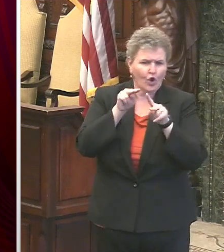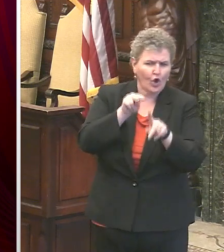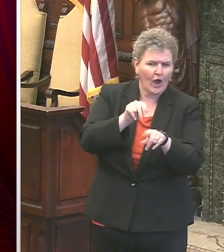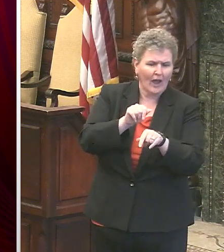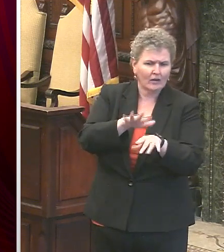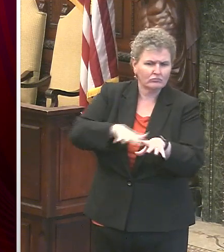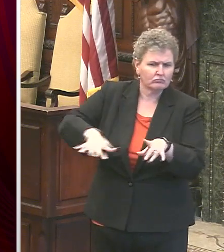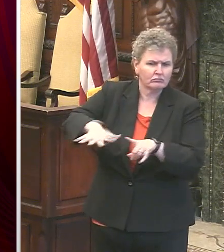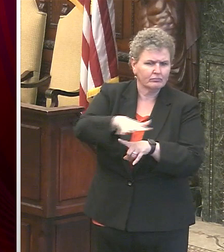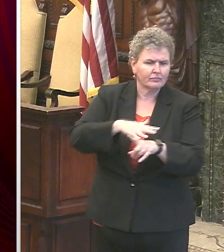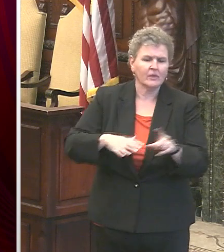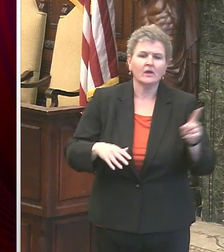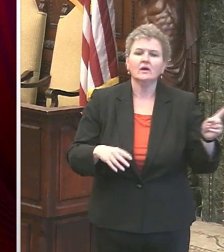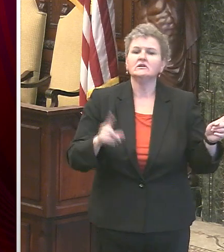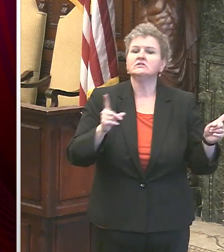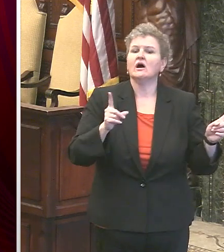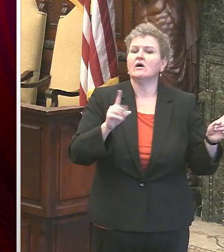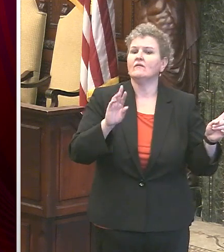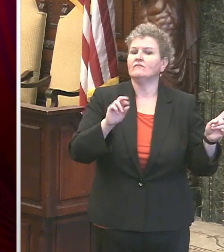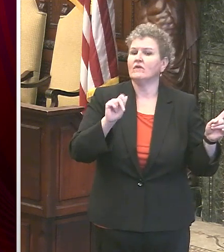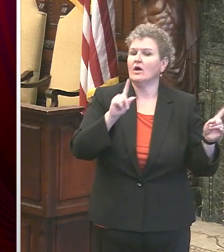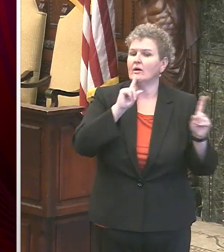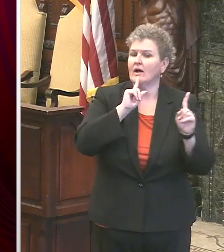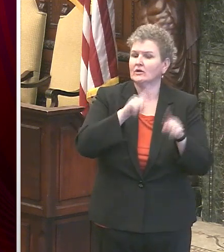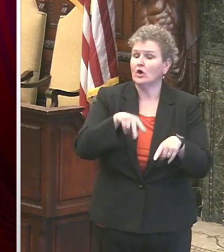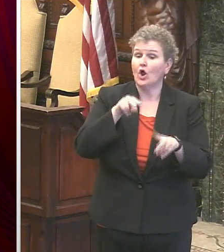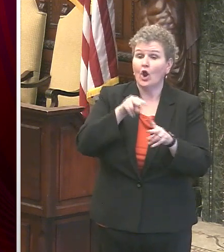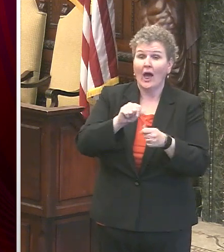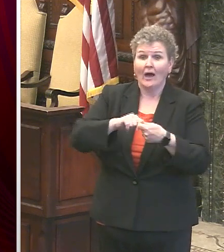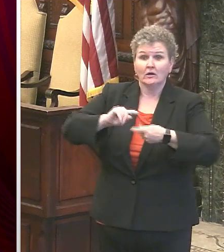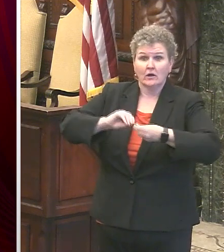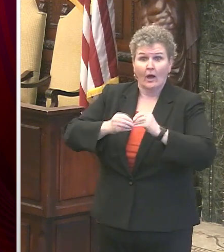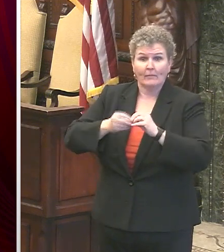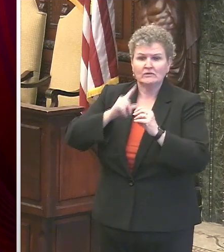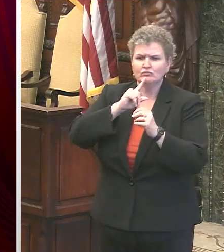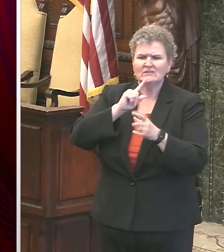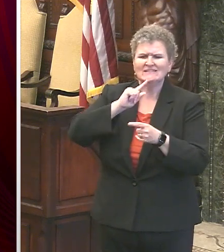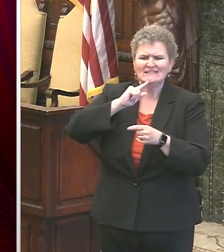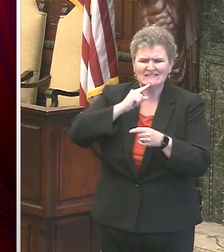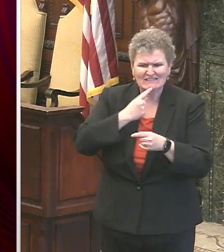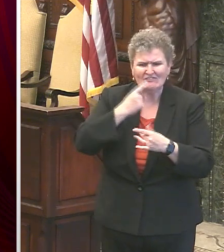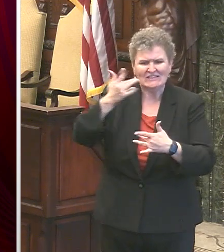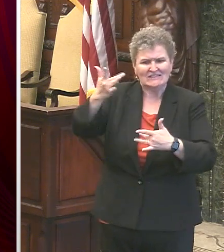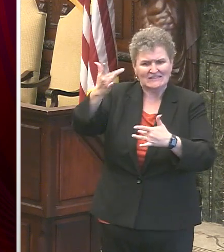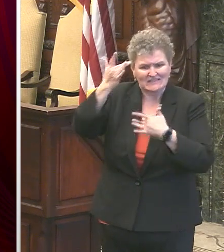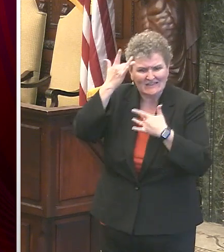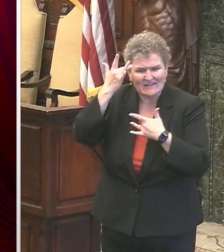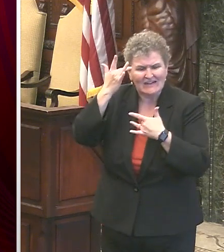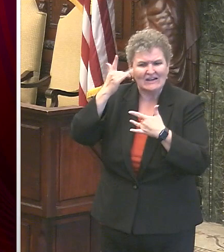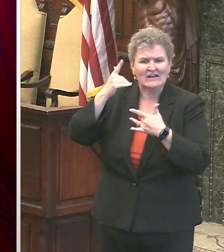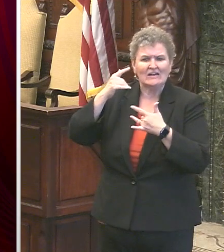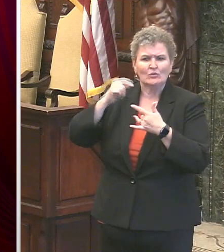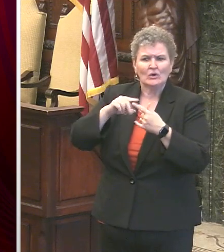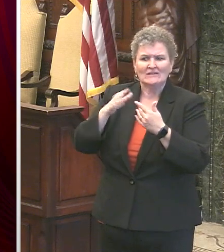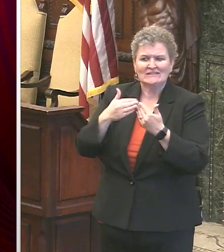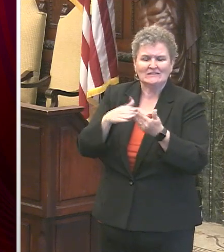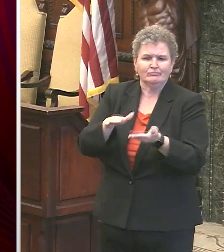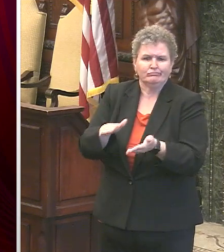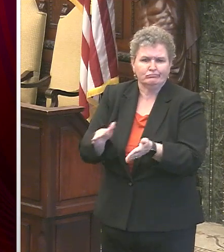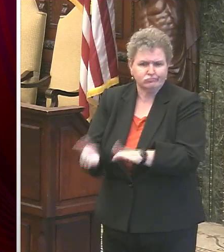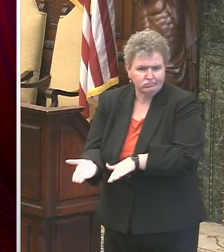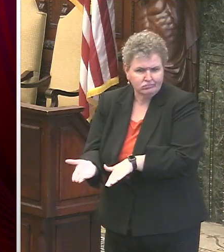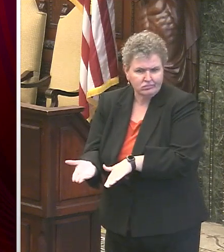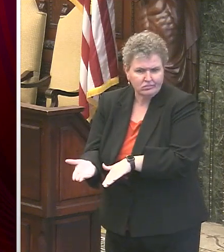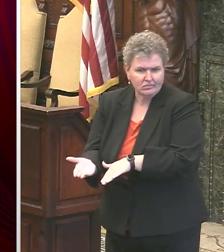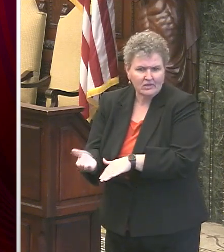Looking at case counts among people who are most likely to have severe infections or a fatal infection. So probably people over the age of